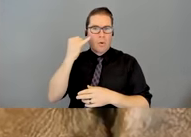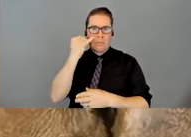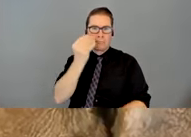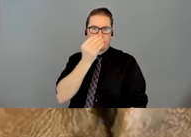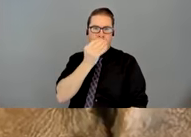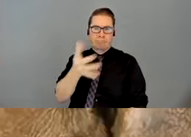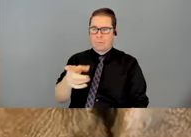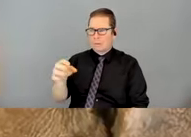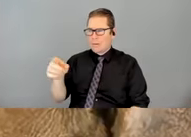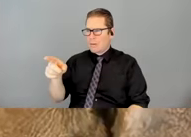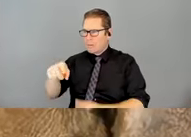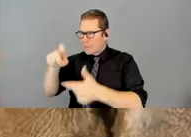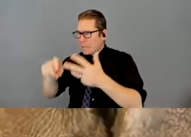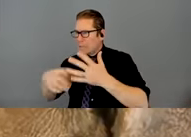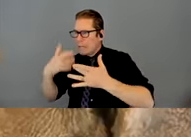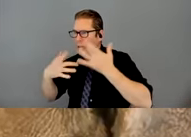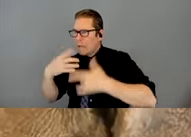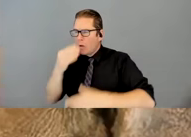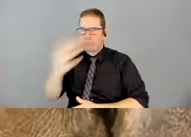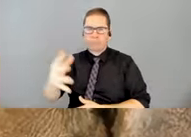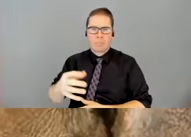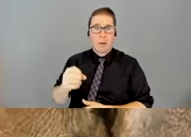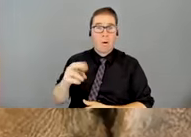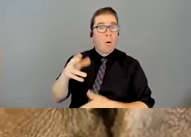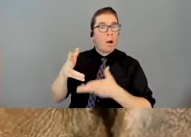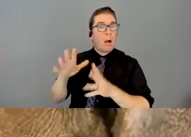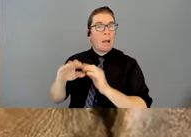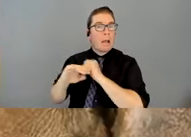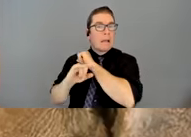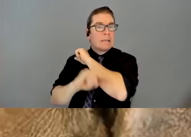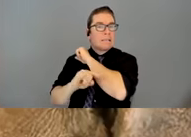failing the class or letting you cheat,